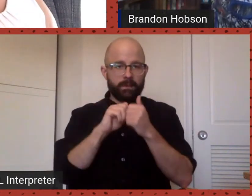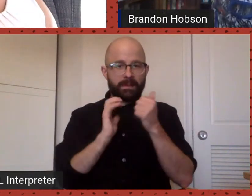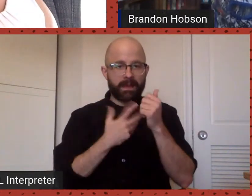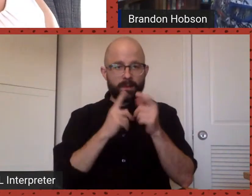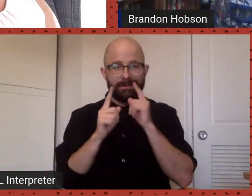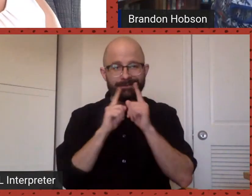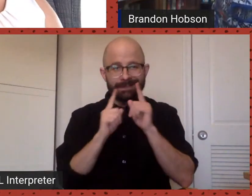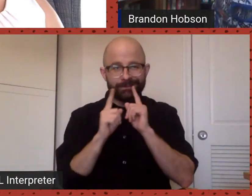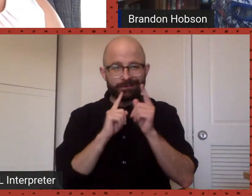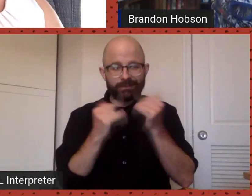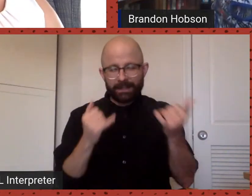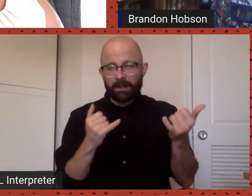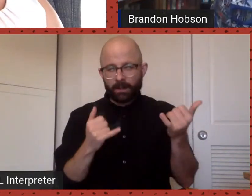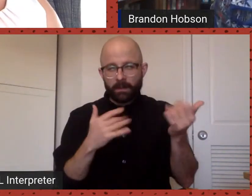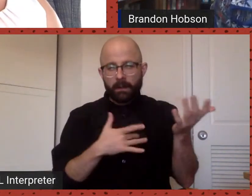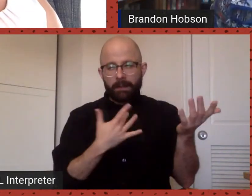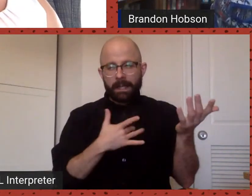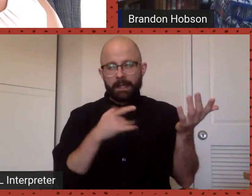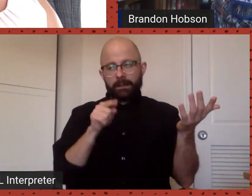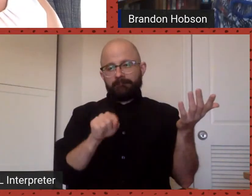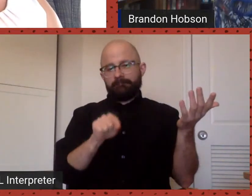our dialogue. I feel it really,